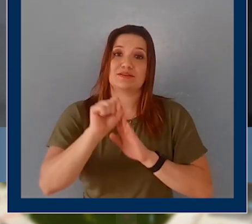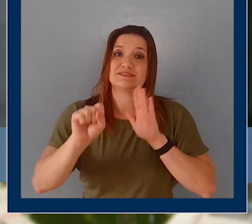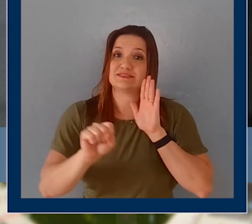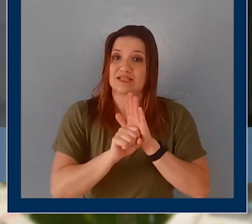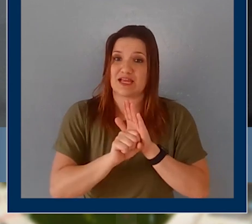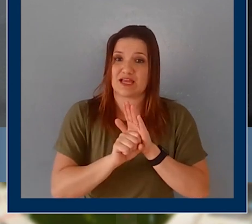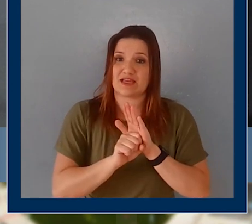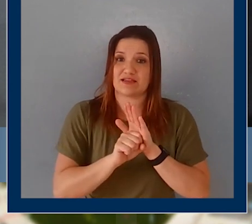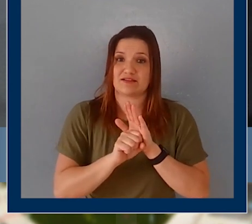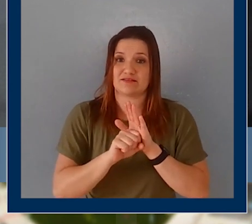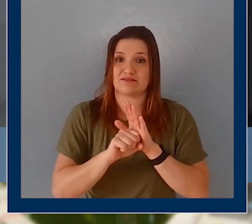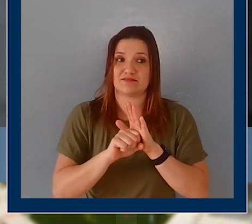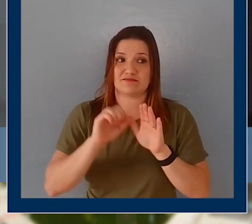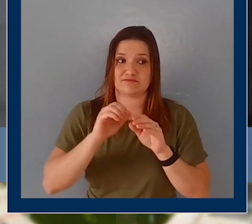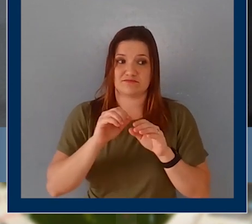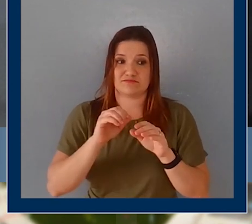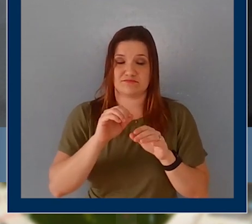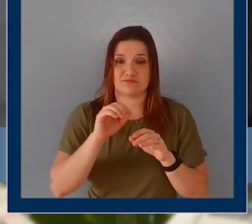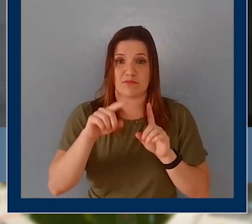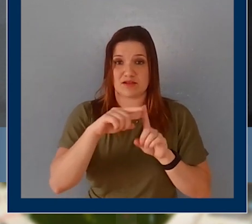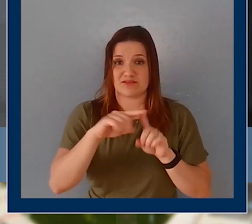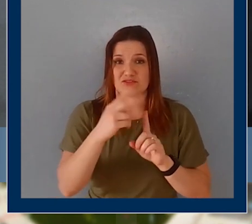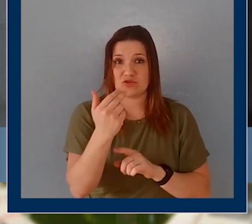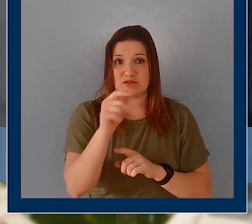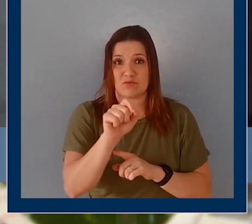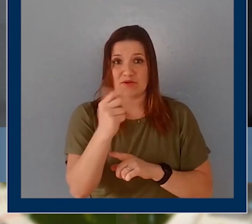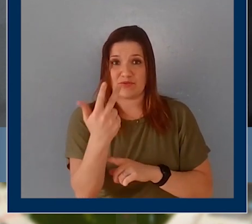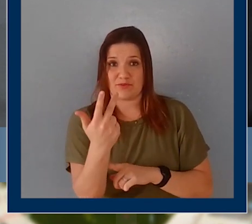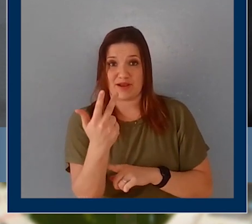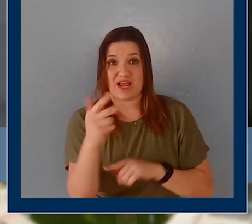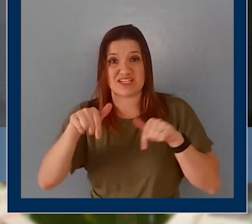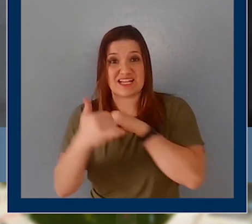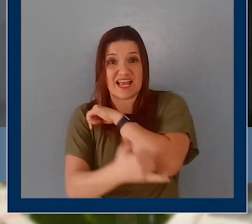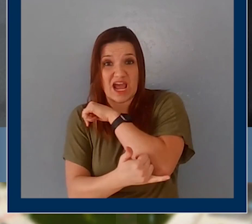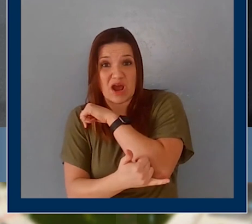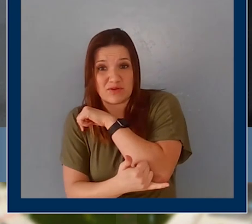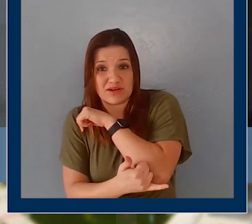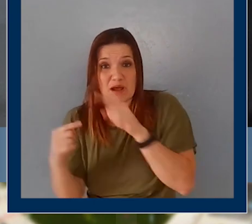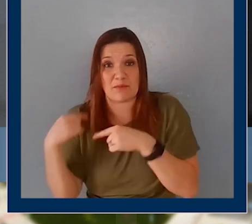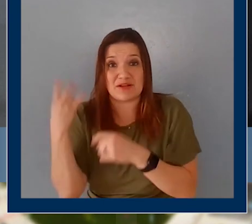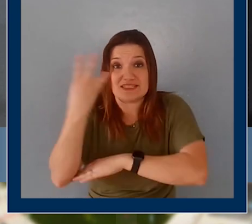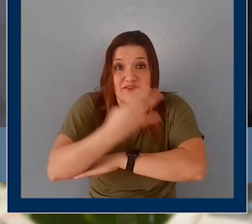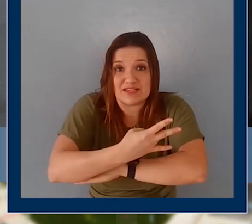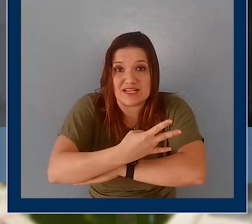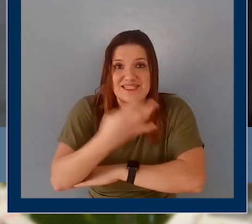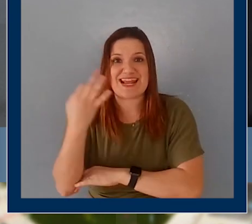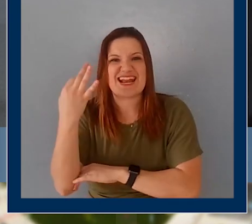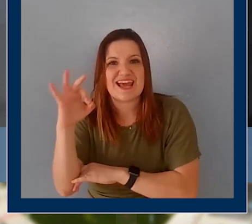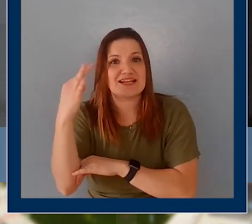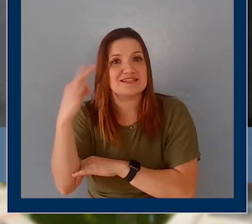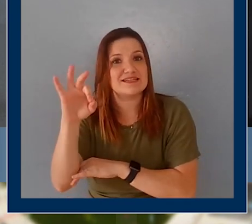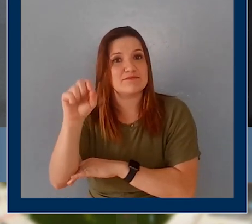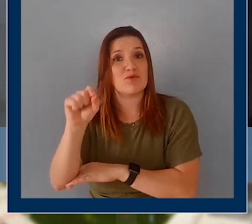11.7% of the county's population has tested positive, which, again, compare that to the 7.5%